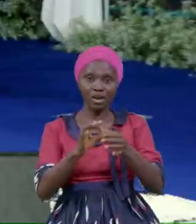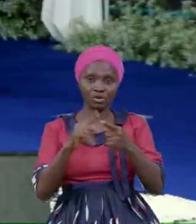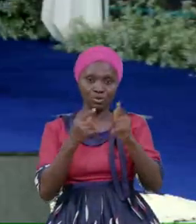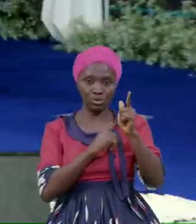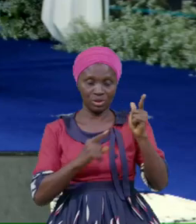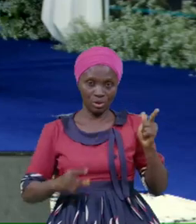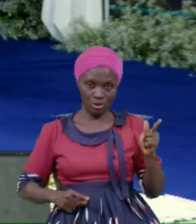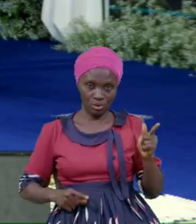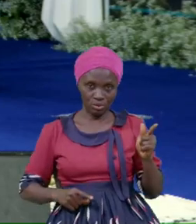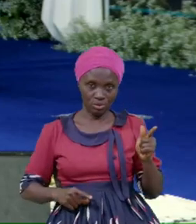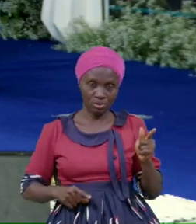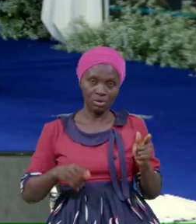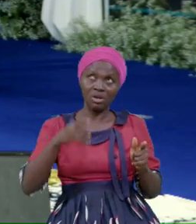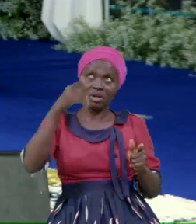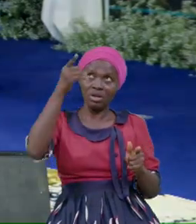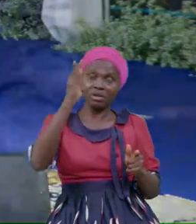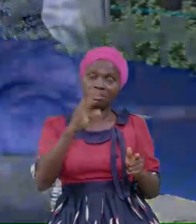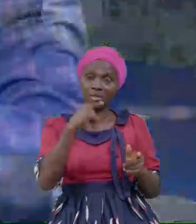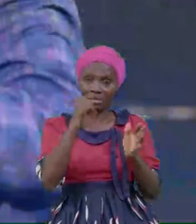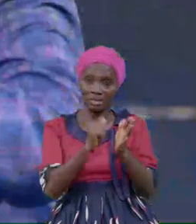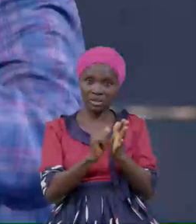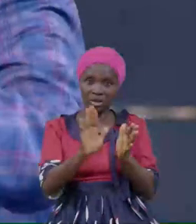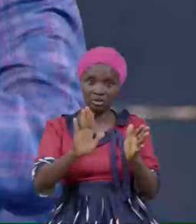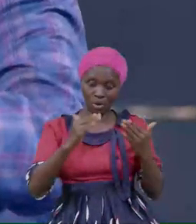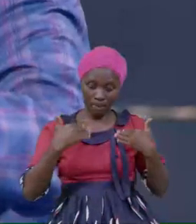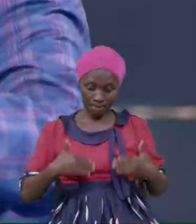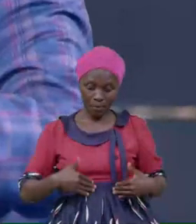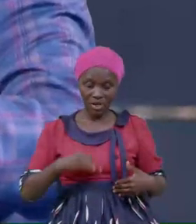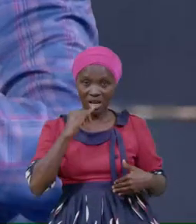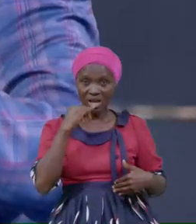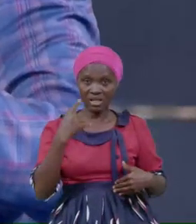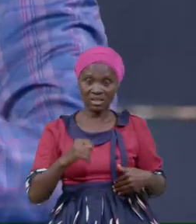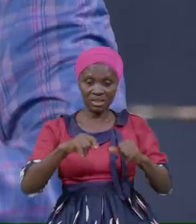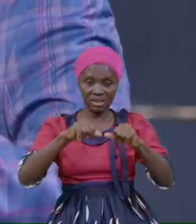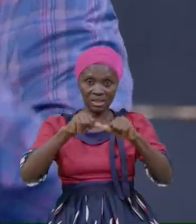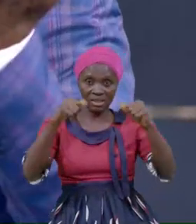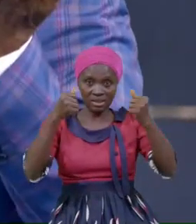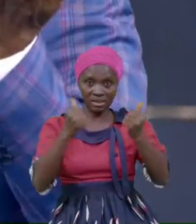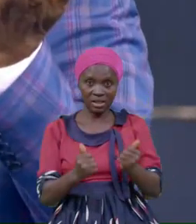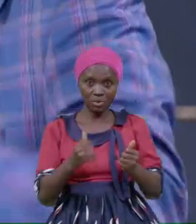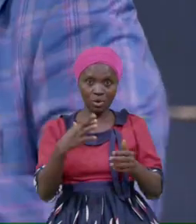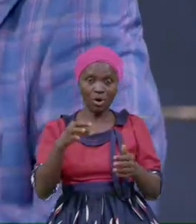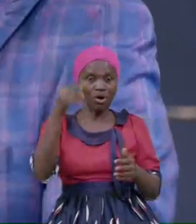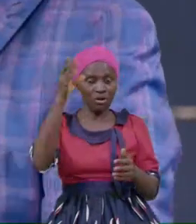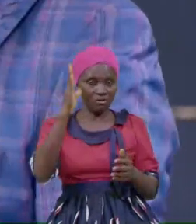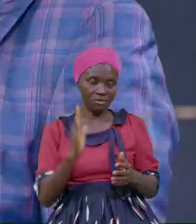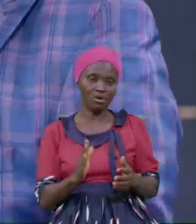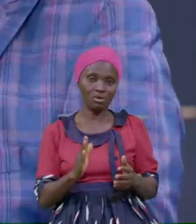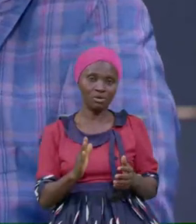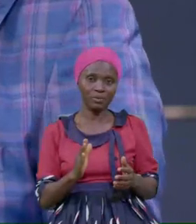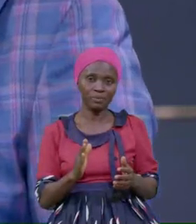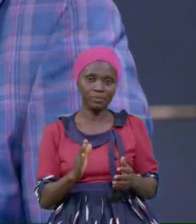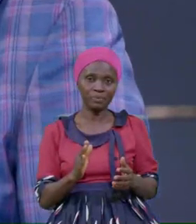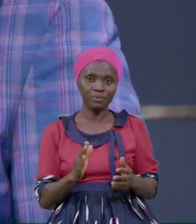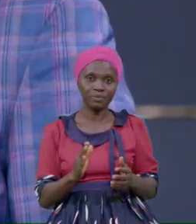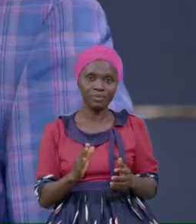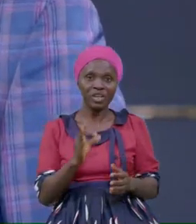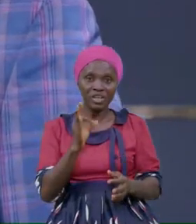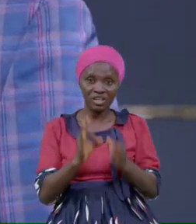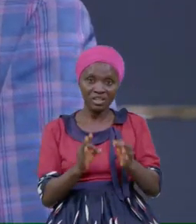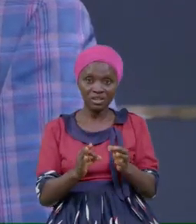temple crack and leave it like that? Lizards coming in, lizards going out free. Will you see the roof of your